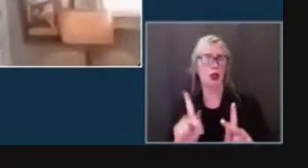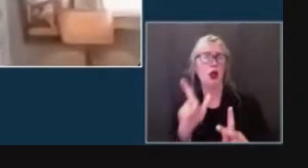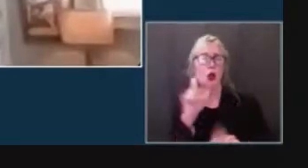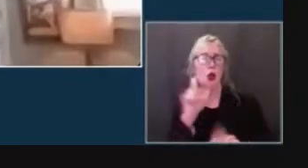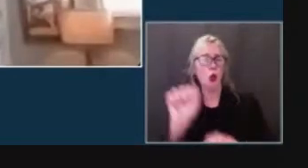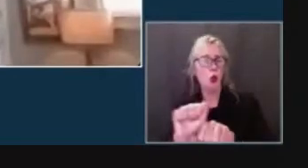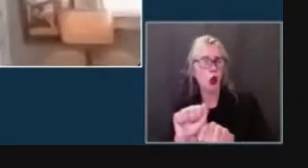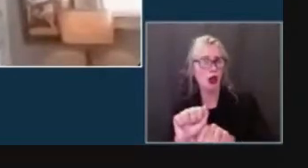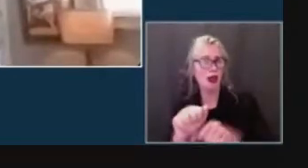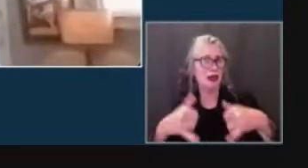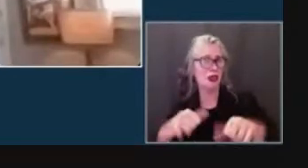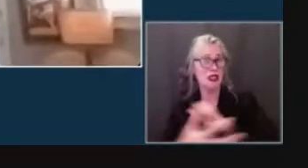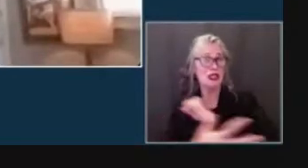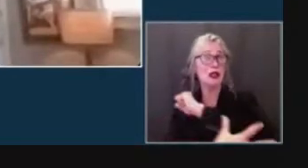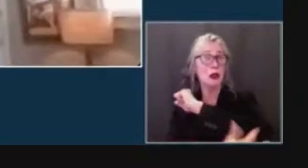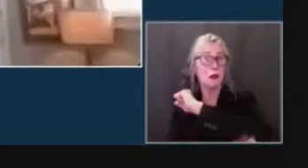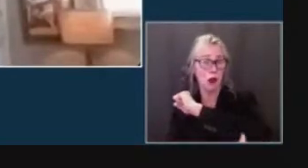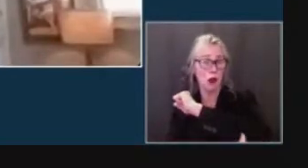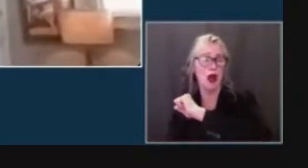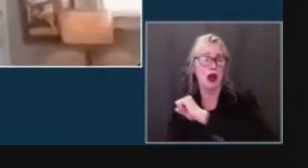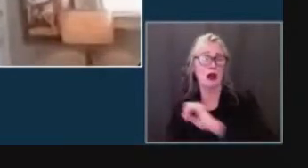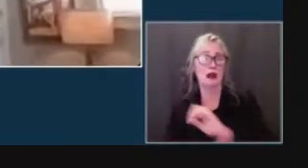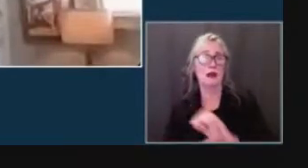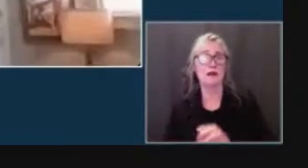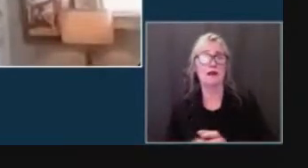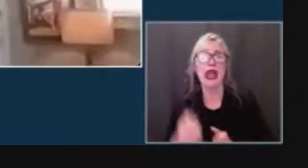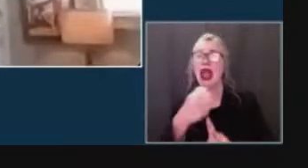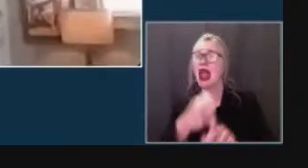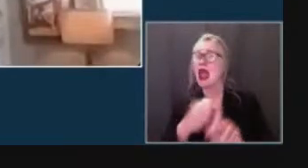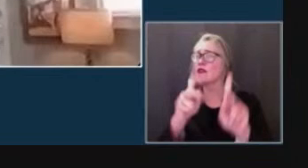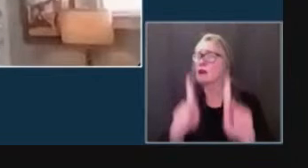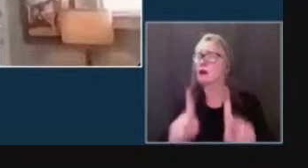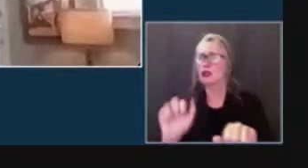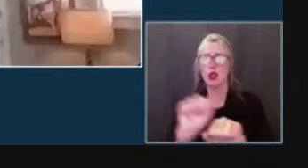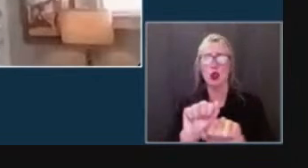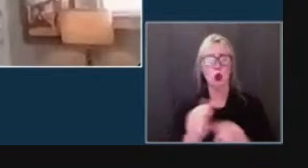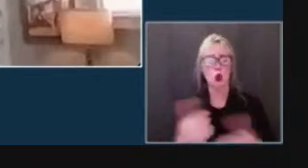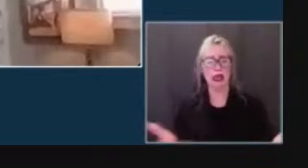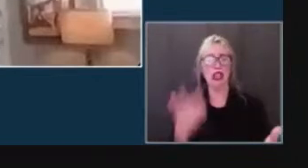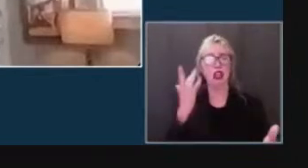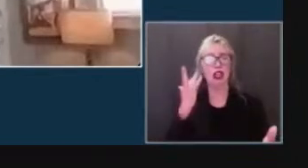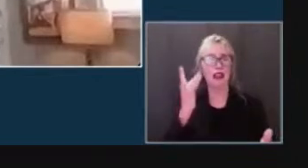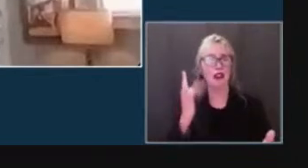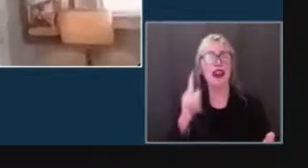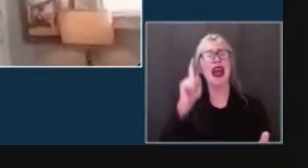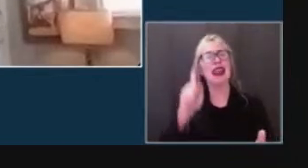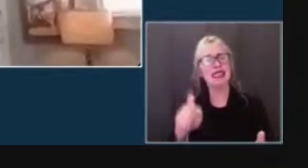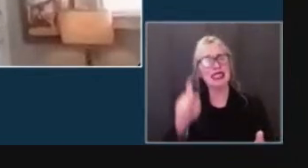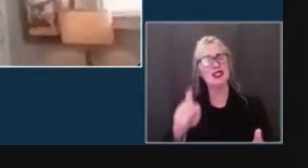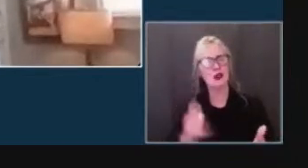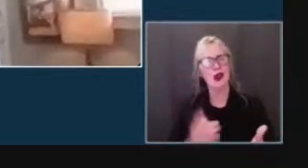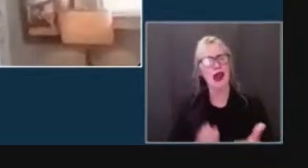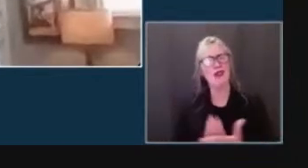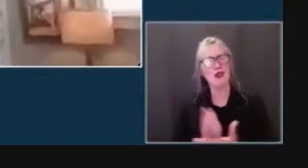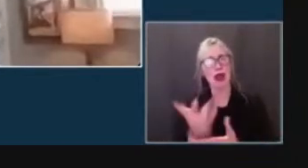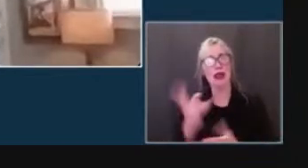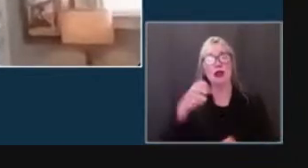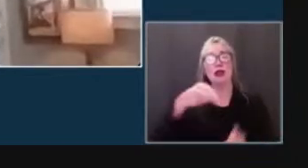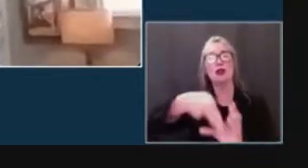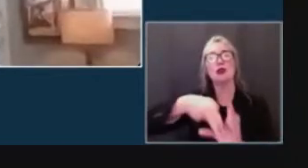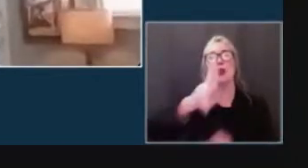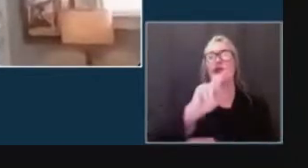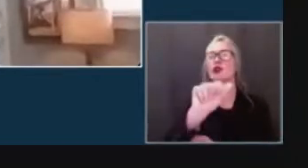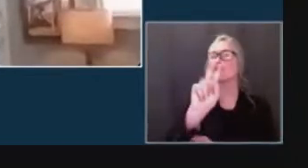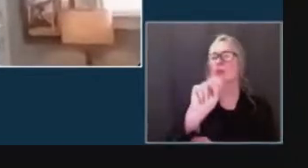most importantly, every worker in California needs the right to join a union. That is what we're for. That's who we